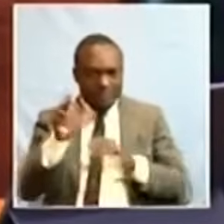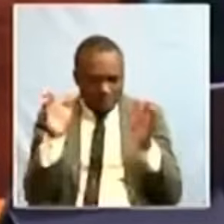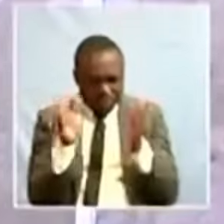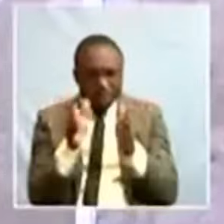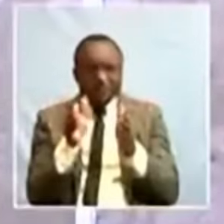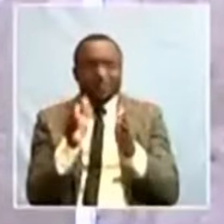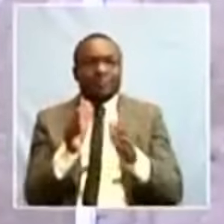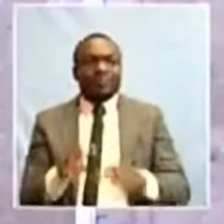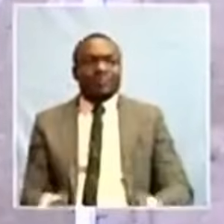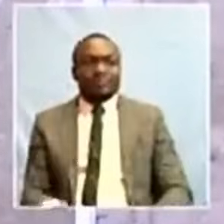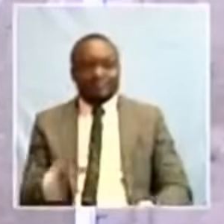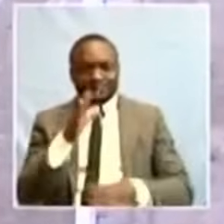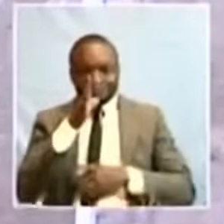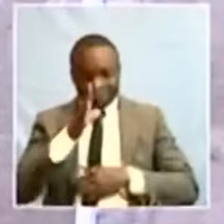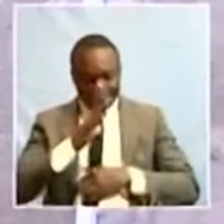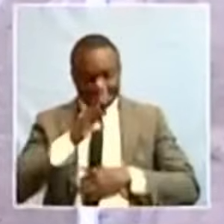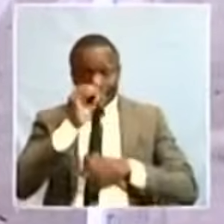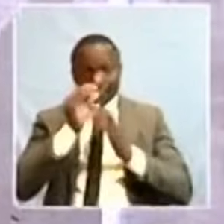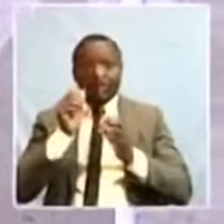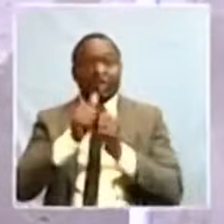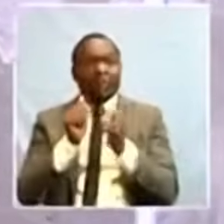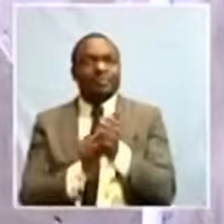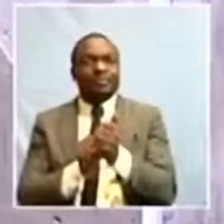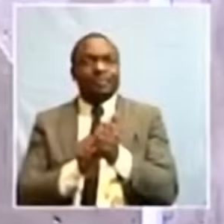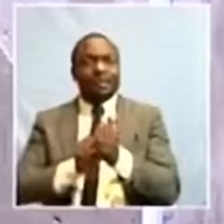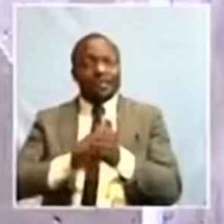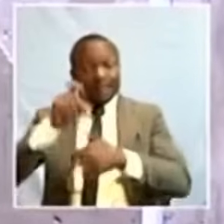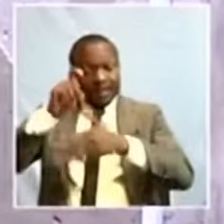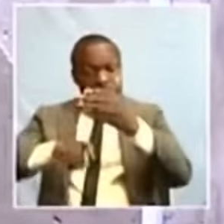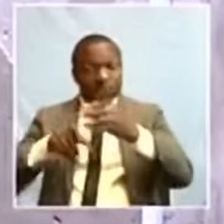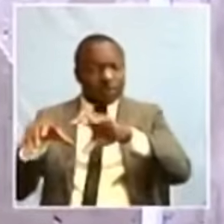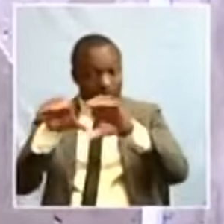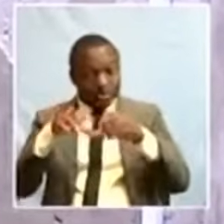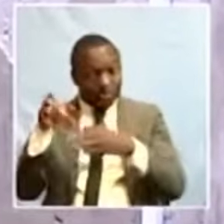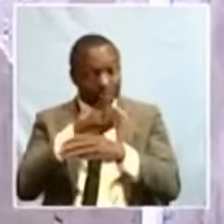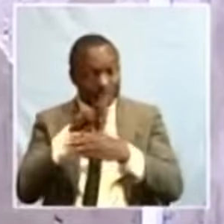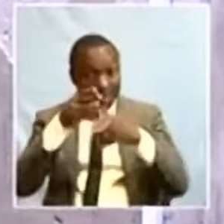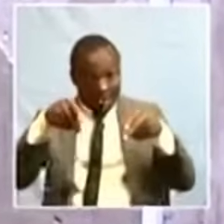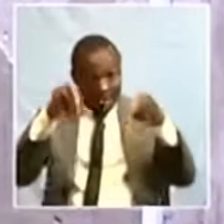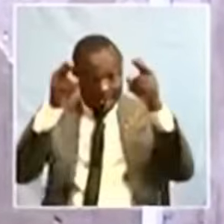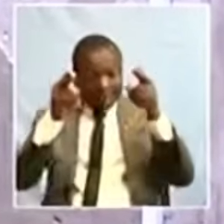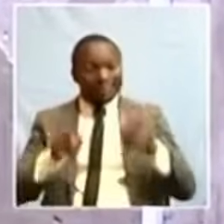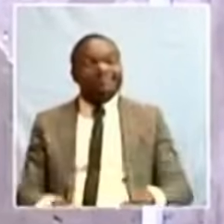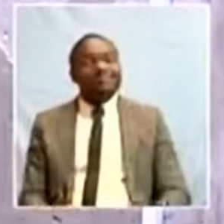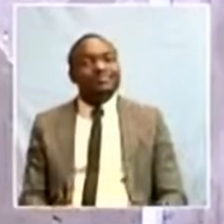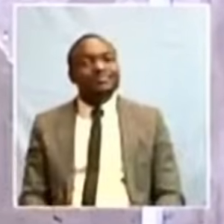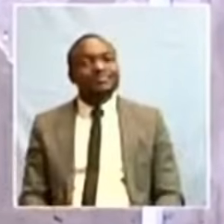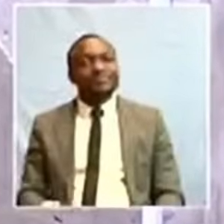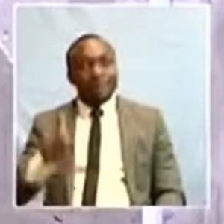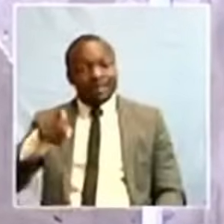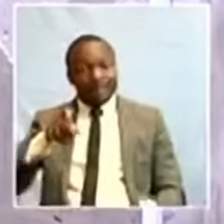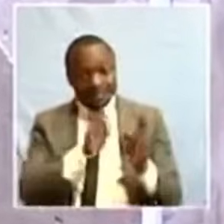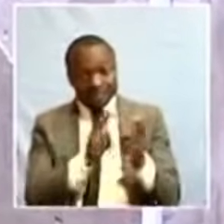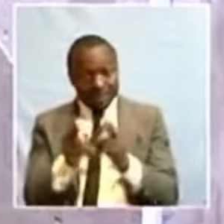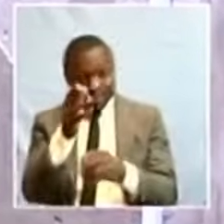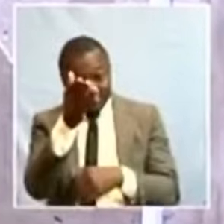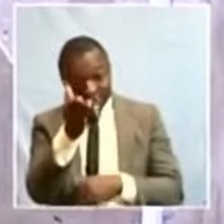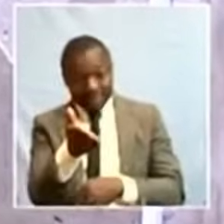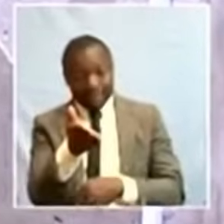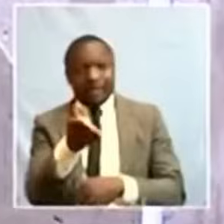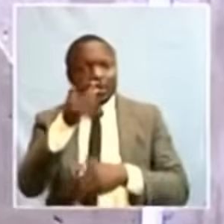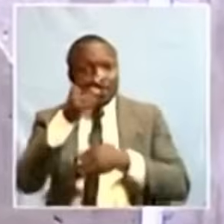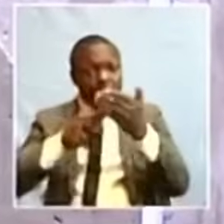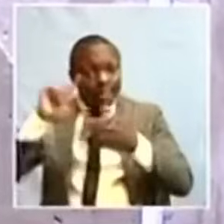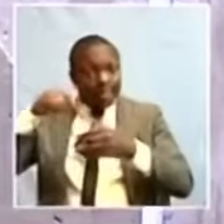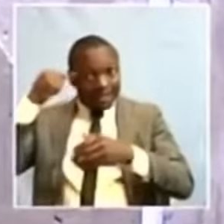point. Madam Speaker, it's just about the cost of doing business, which has gone high. And I needed an answer to that. What